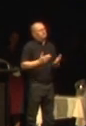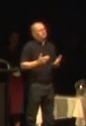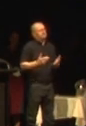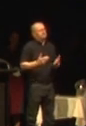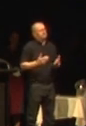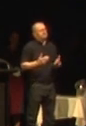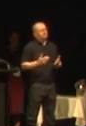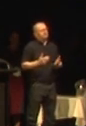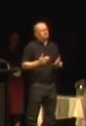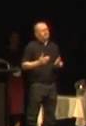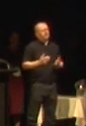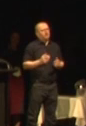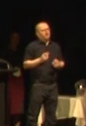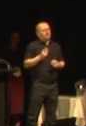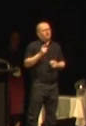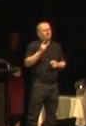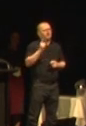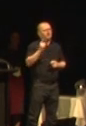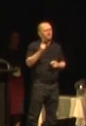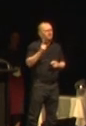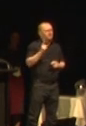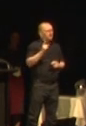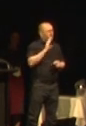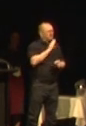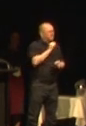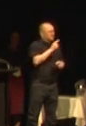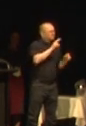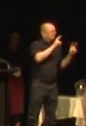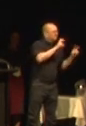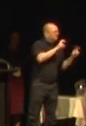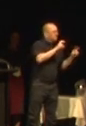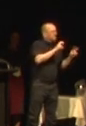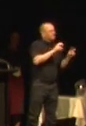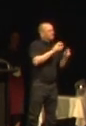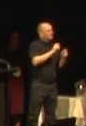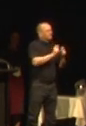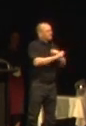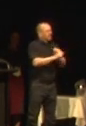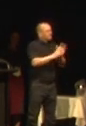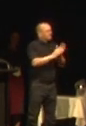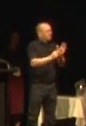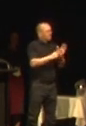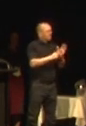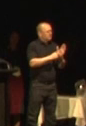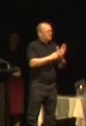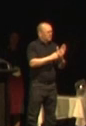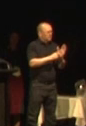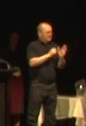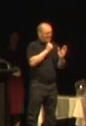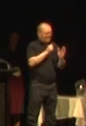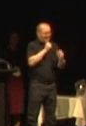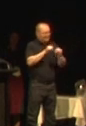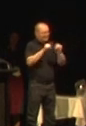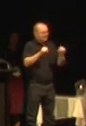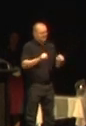The Buckminster-Fuller change model, roughly put, some systems are so broken you have no choice but to build a new system on the side and move